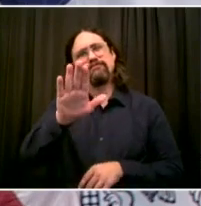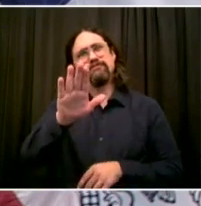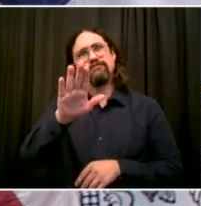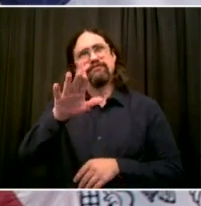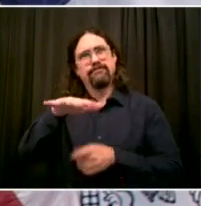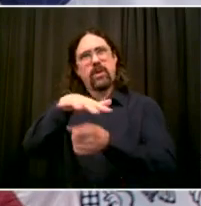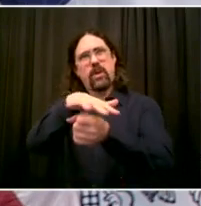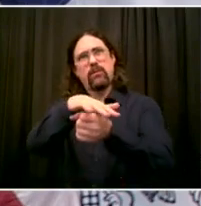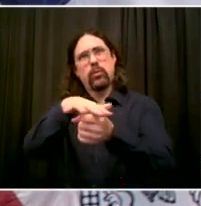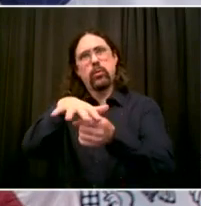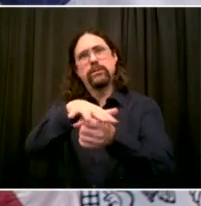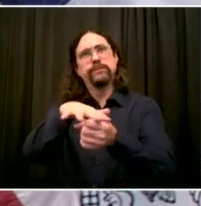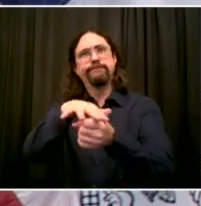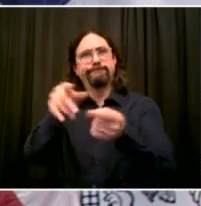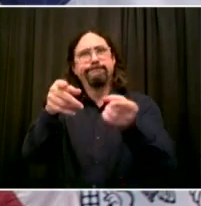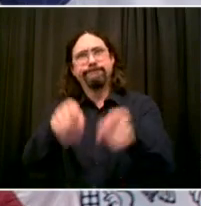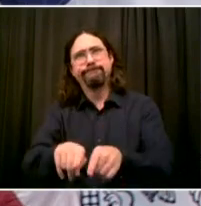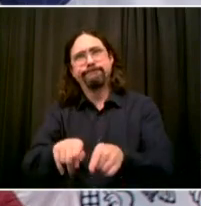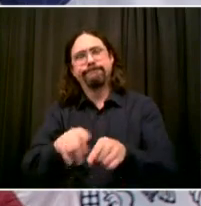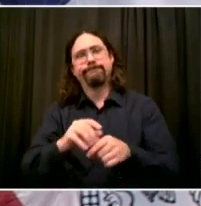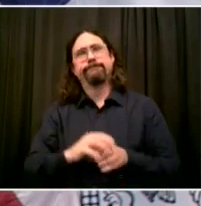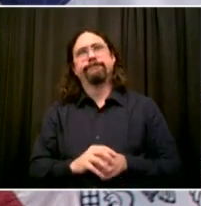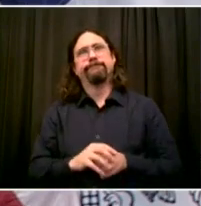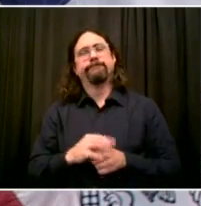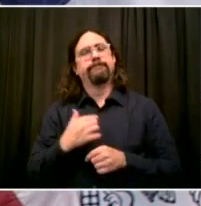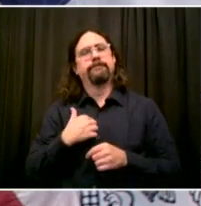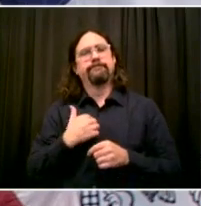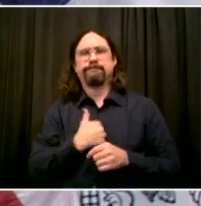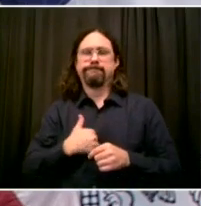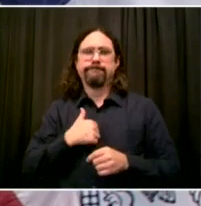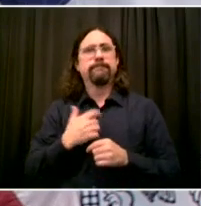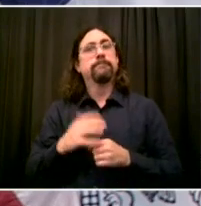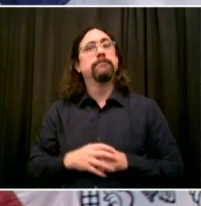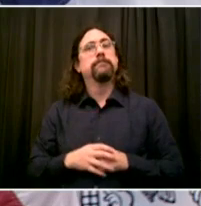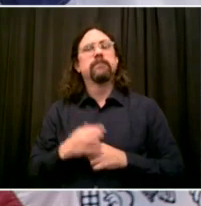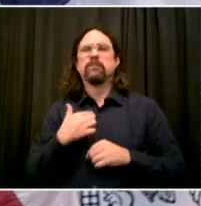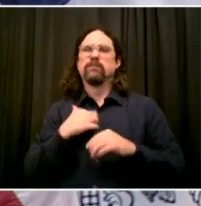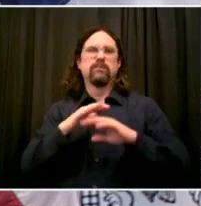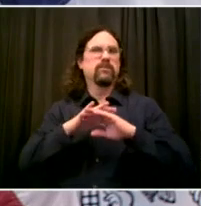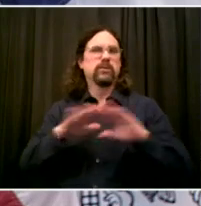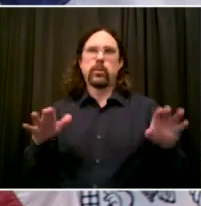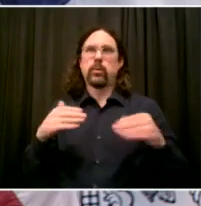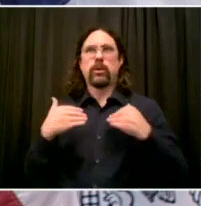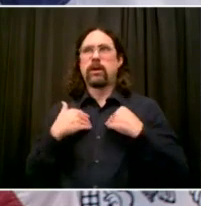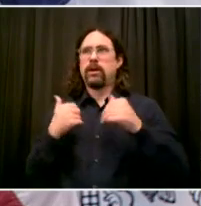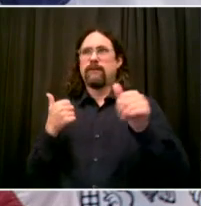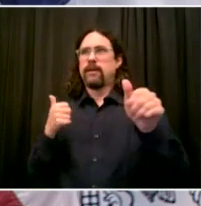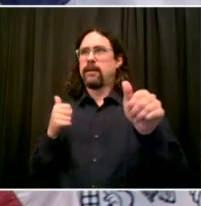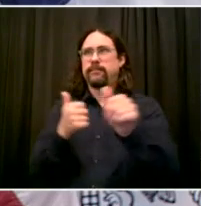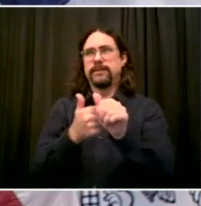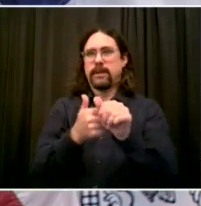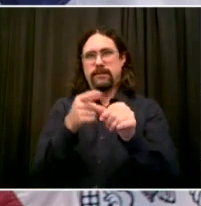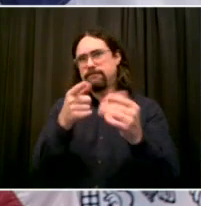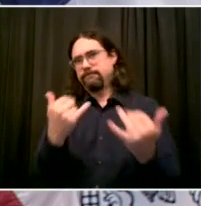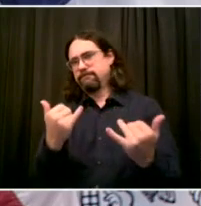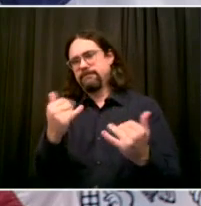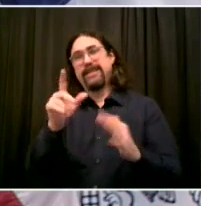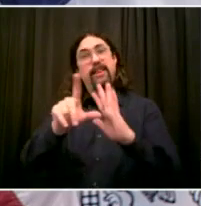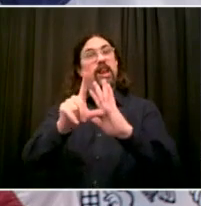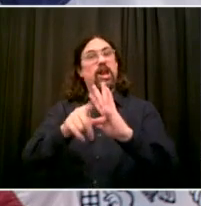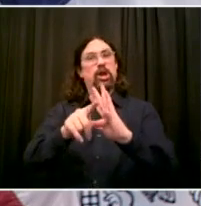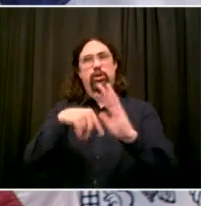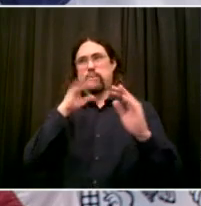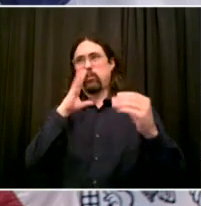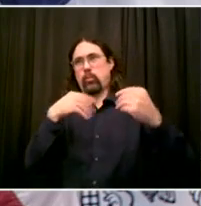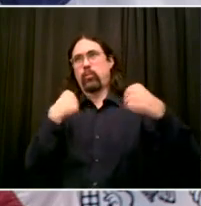We have time for two more today. The next is Steve Burns from WCBS 880. Thanks. Good to be with you,